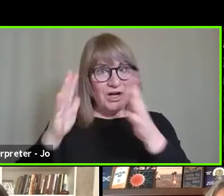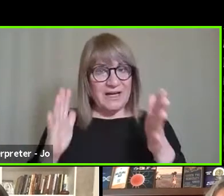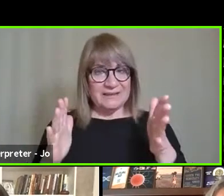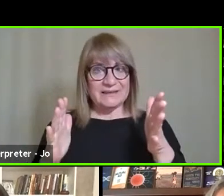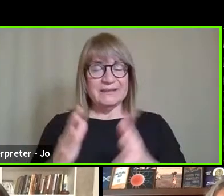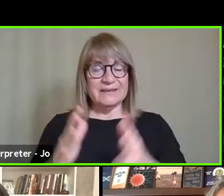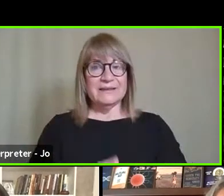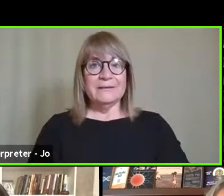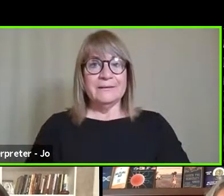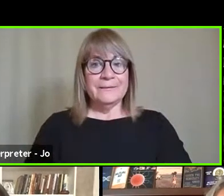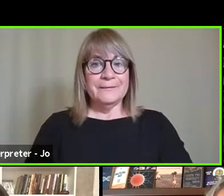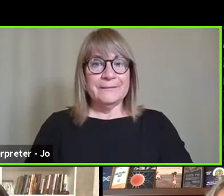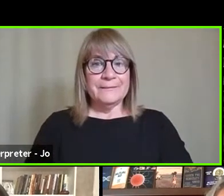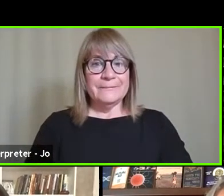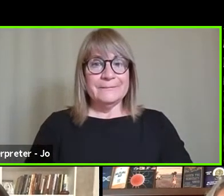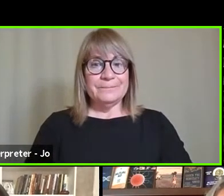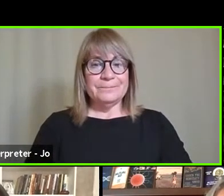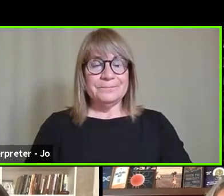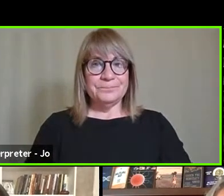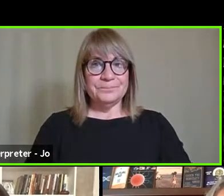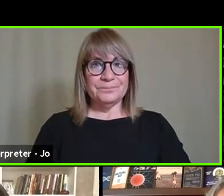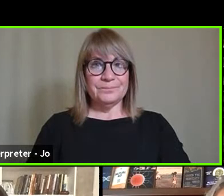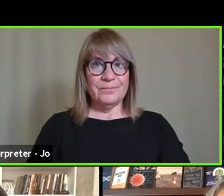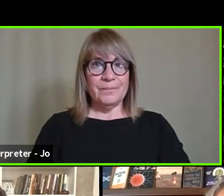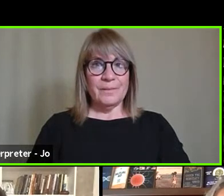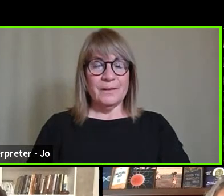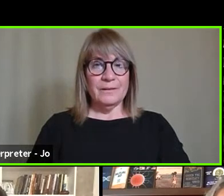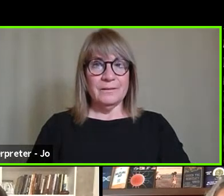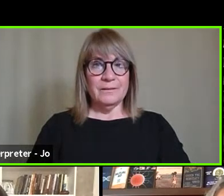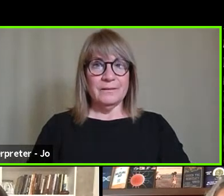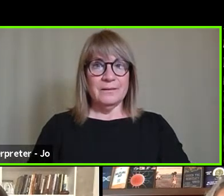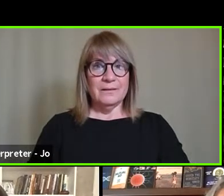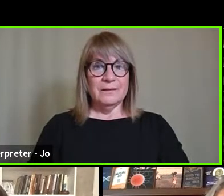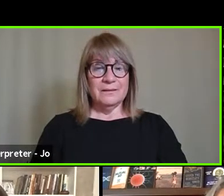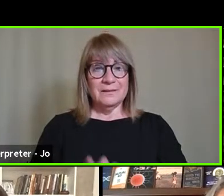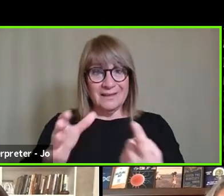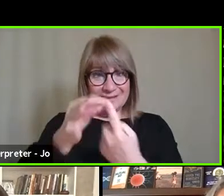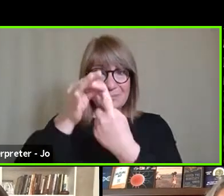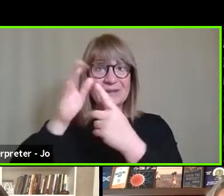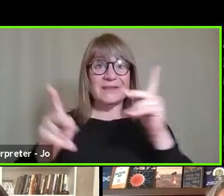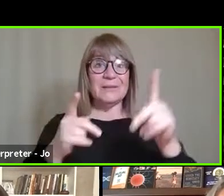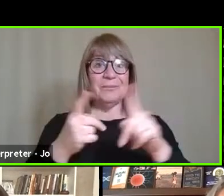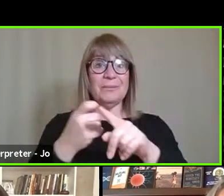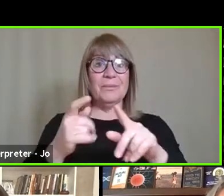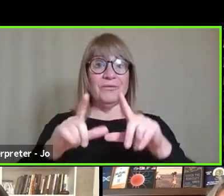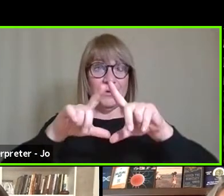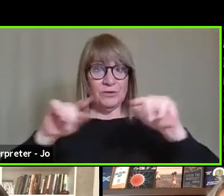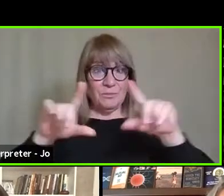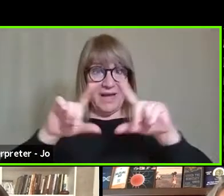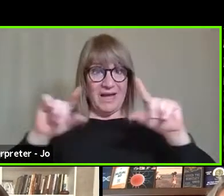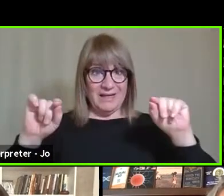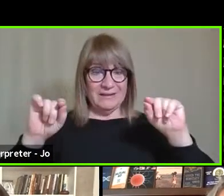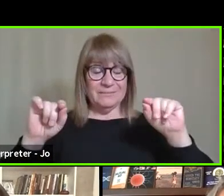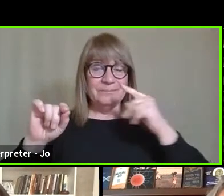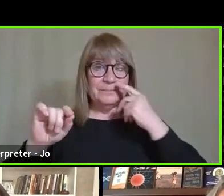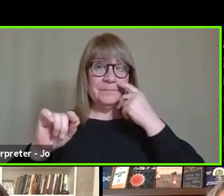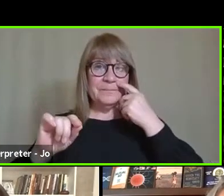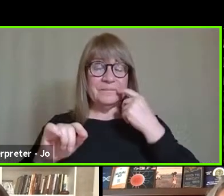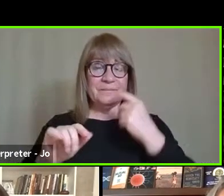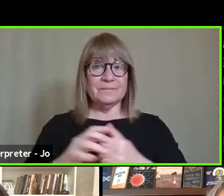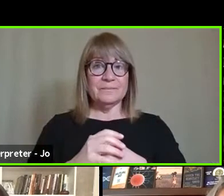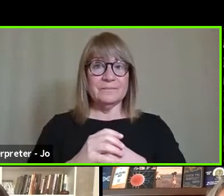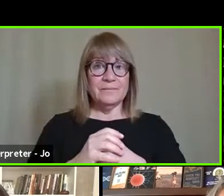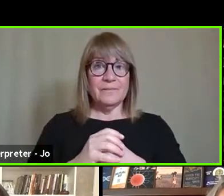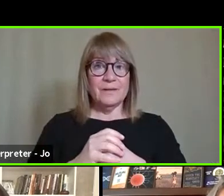particular pathways to sterilization for especially folks of japanese origin intersected with the